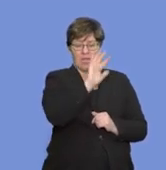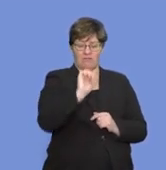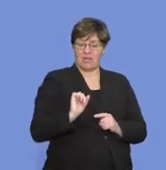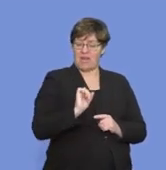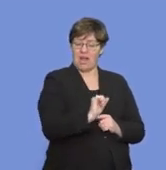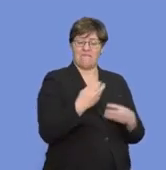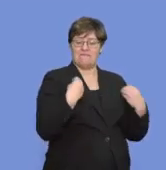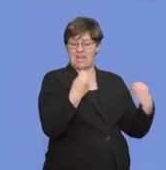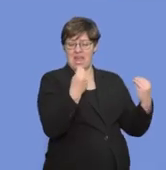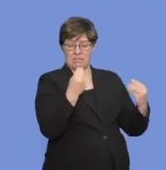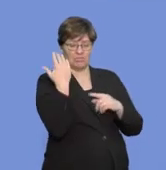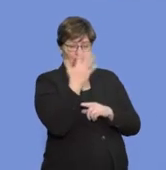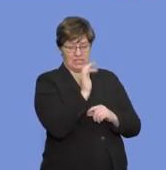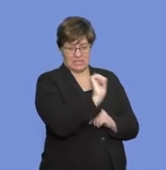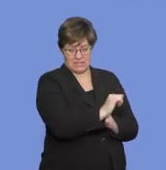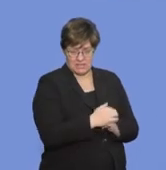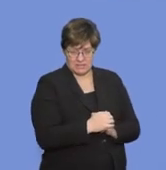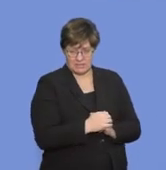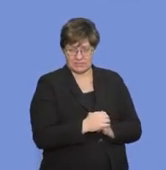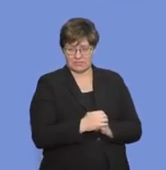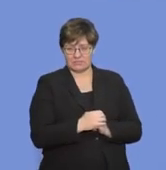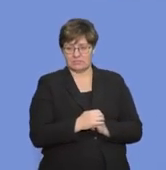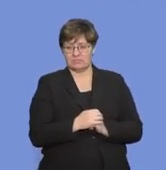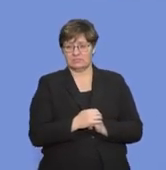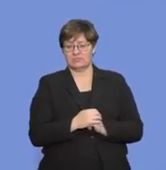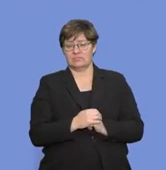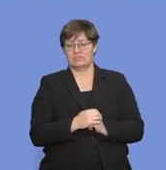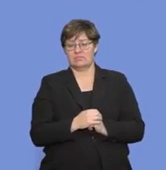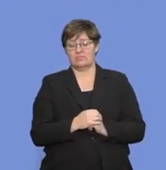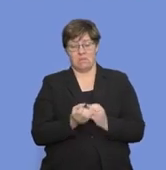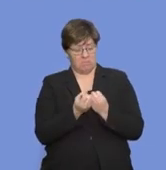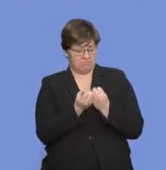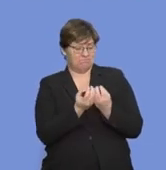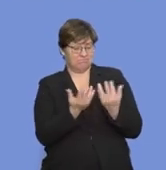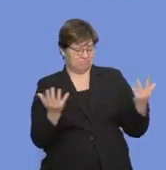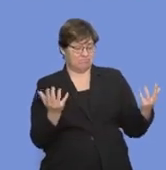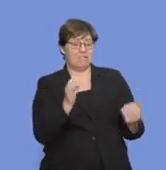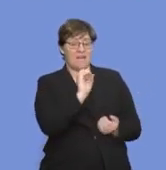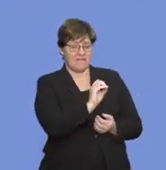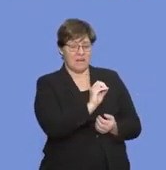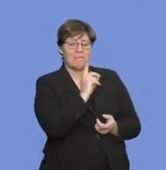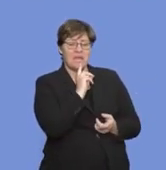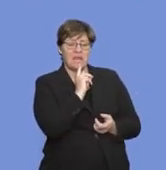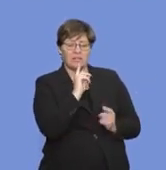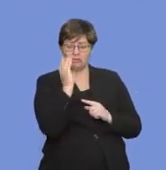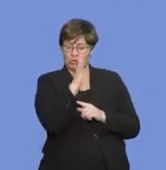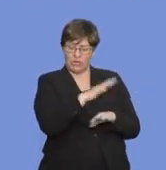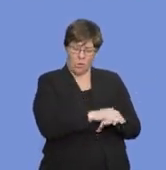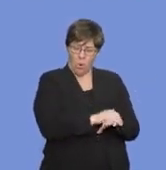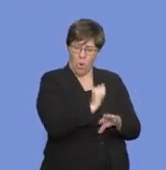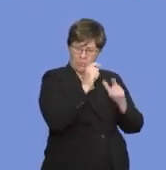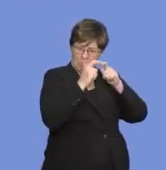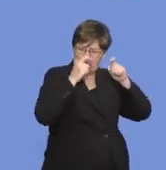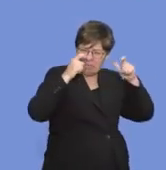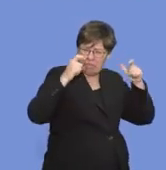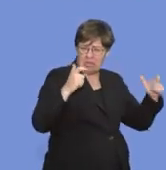South Africa's famous trees, if you like. We have many of them, and they actually become very old trees.